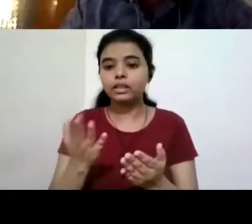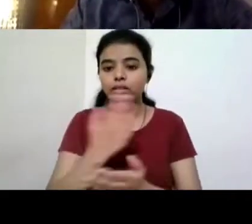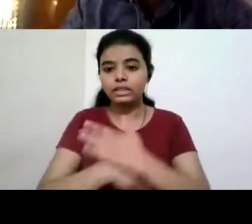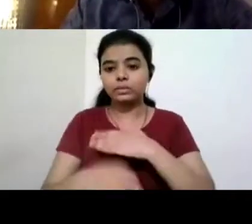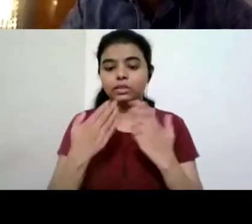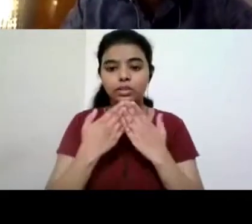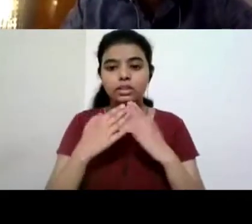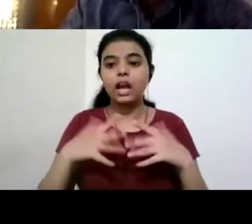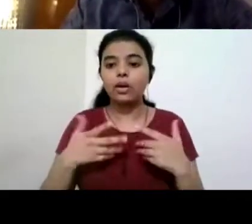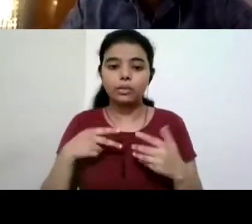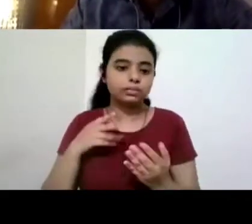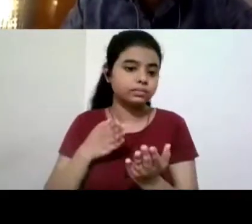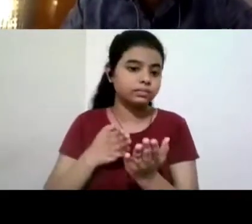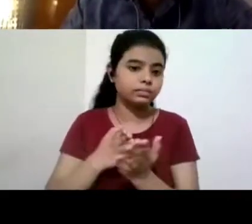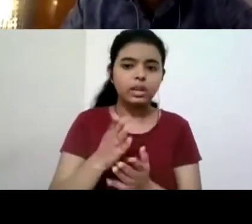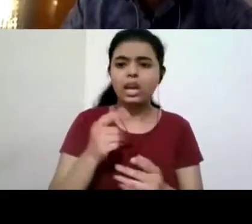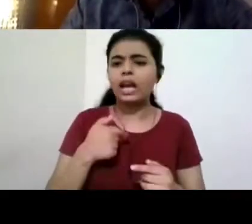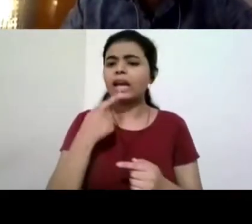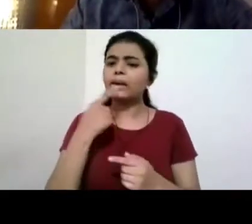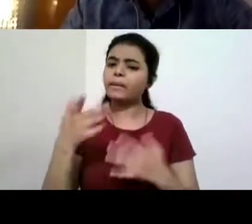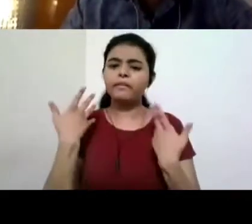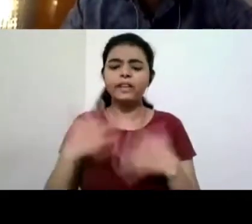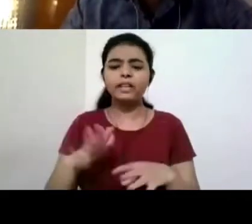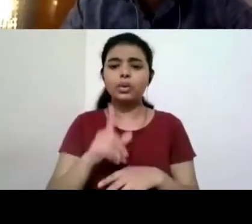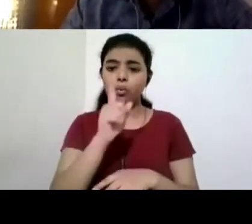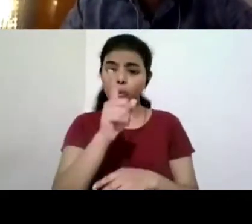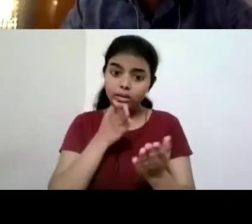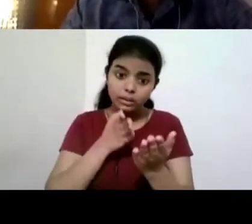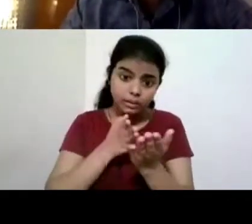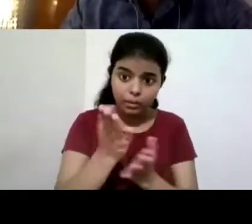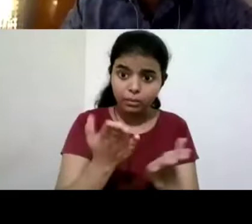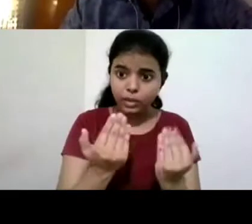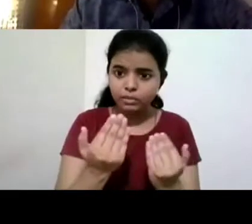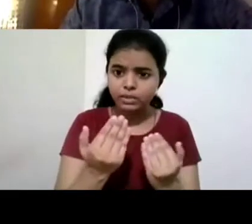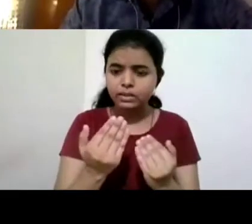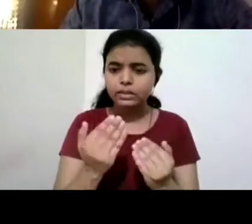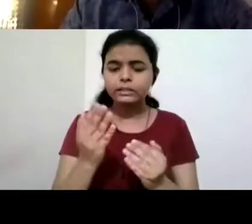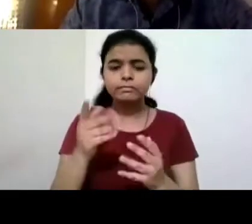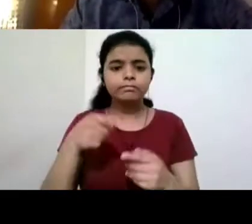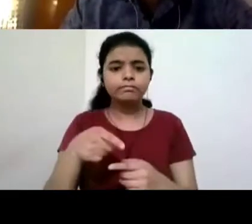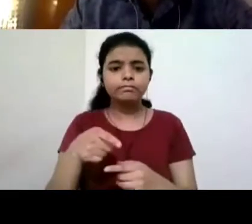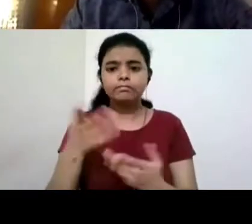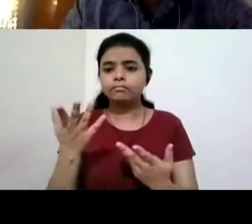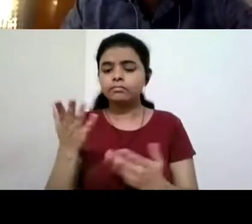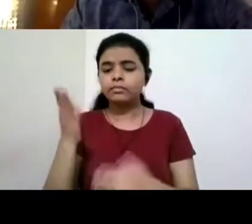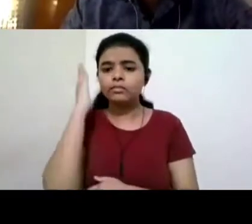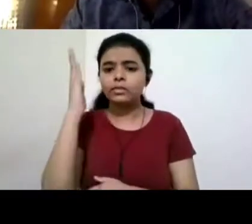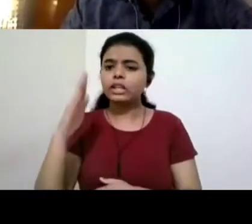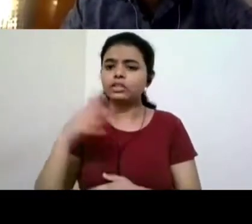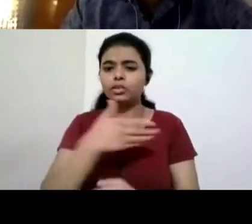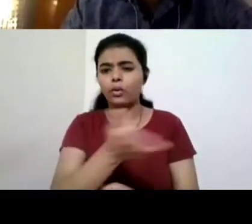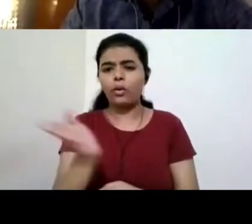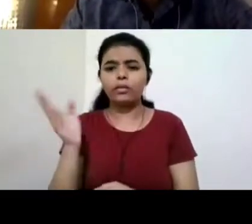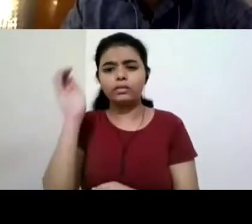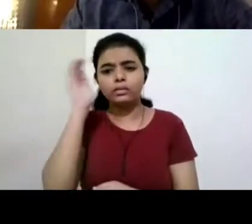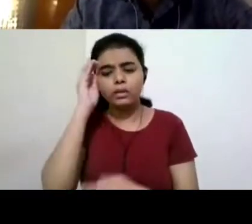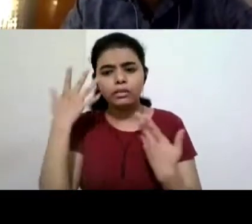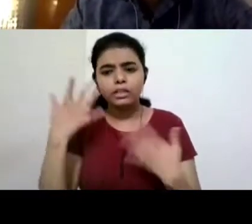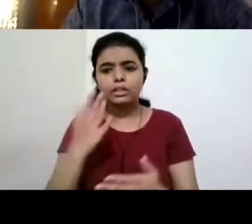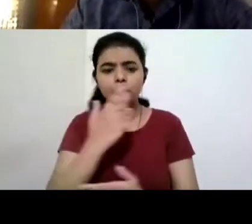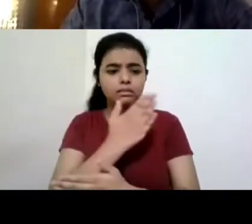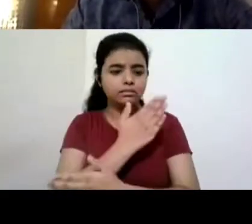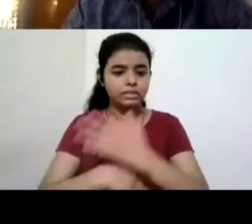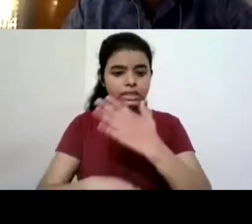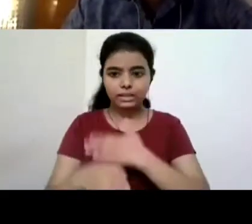said that there's no one construction, and I think in through the lectures that you've heard other people make, different kinds of